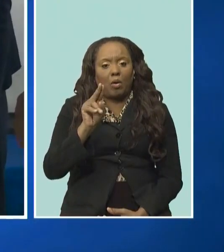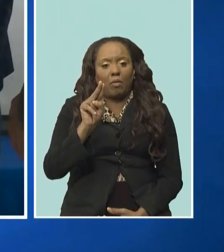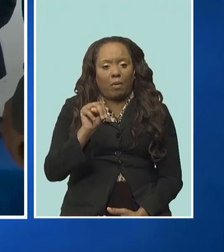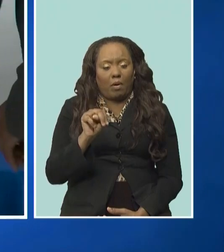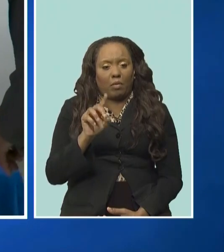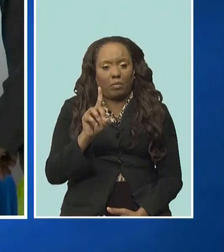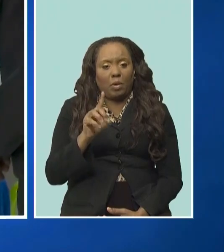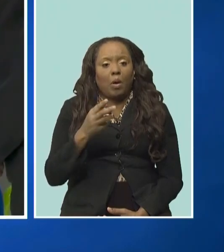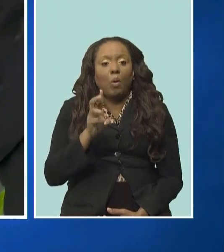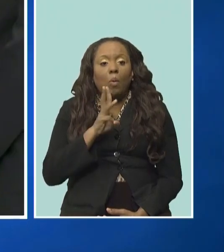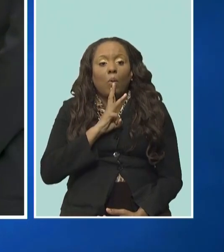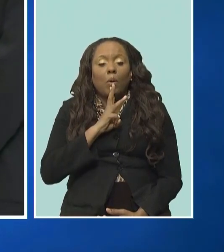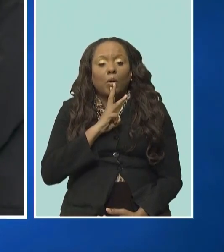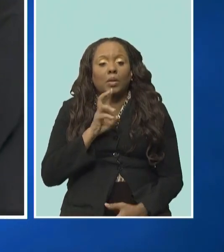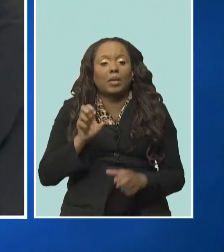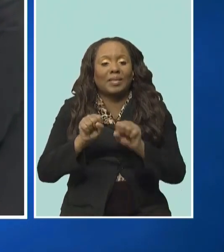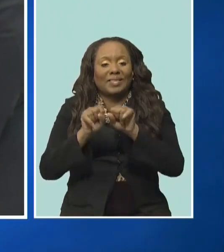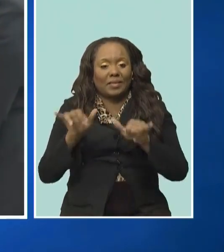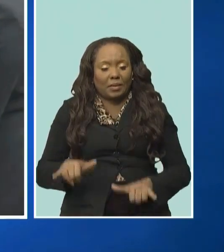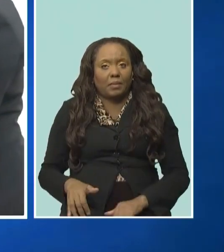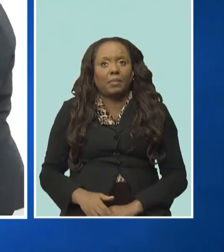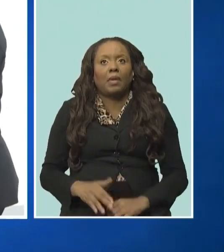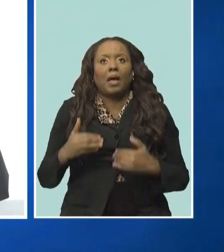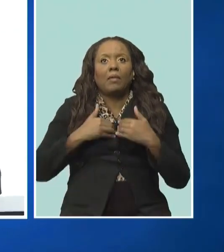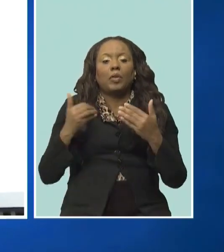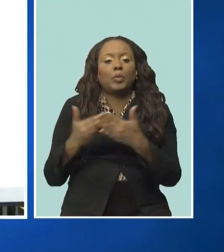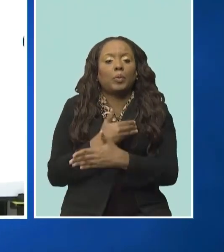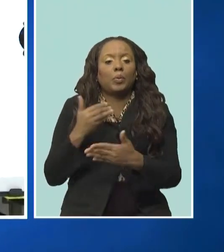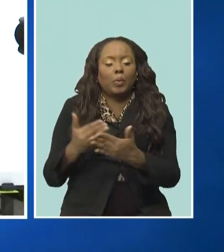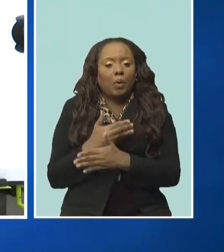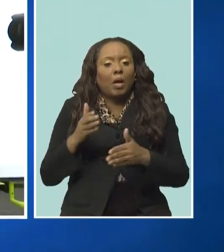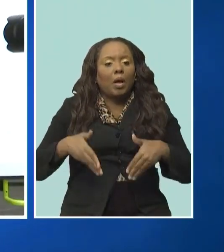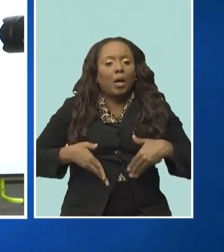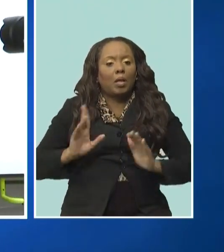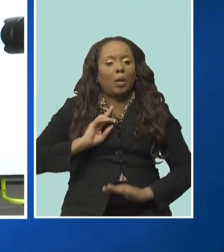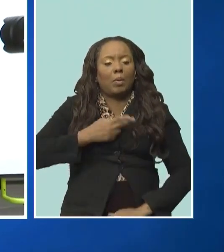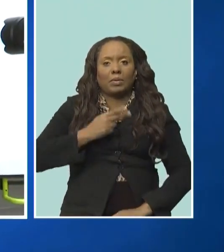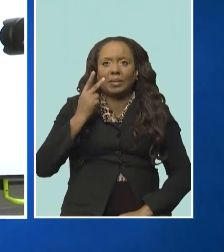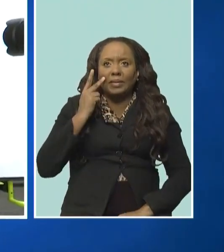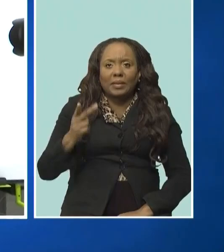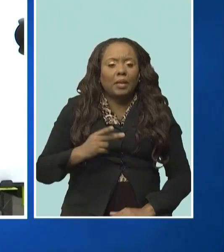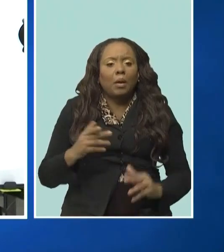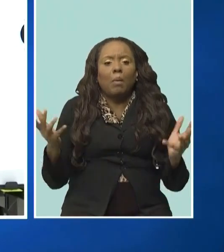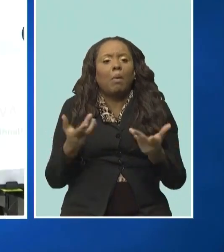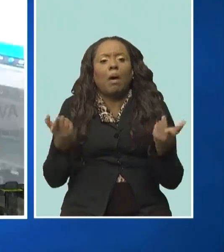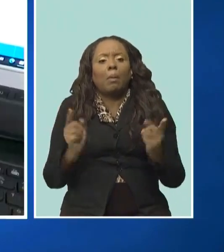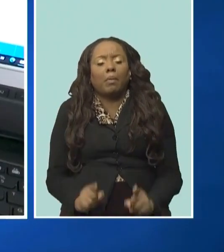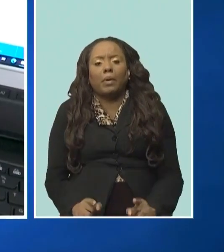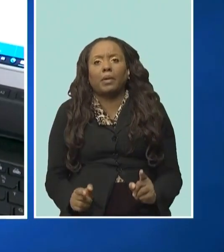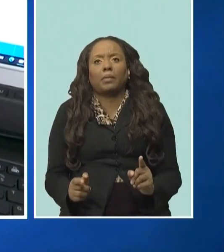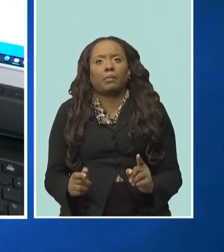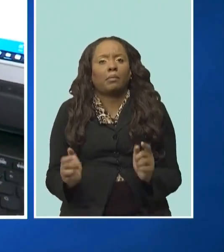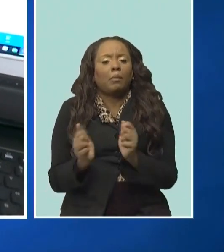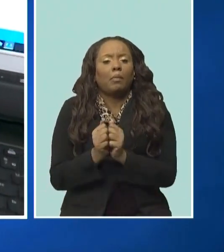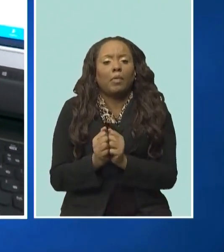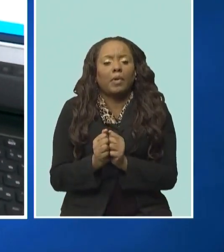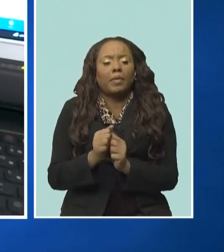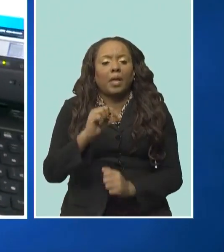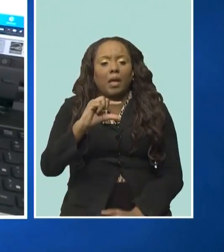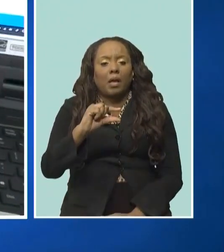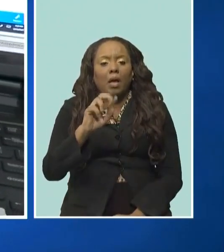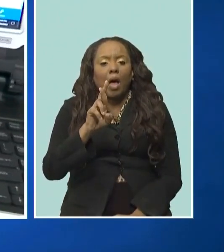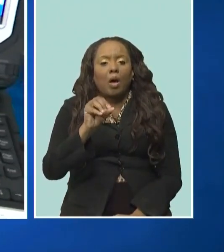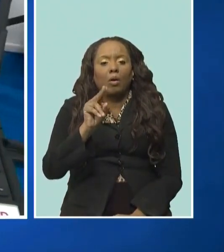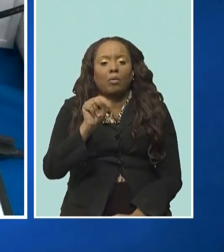groundwater monitoring systems which allow the authority to see what's happening with the island's groundwater in real time. The systems are a gift